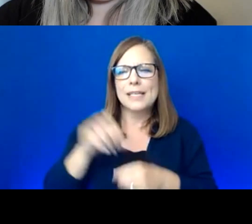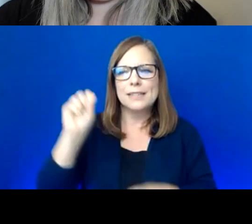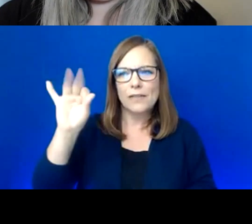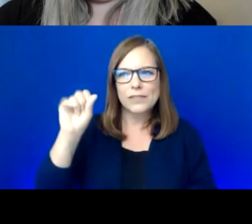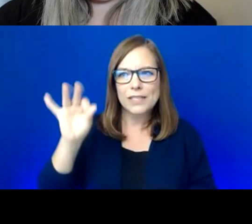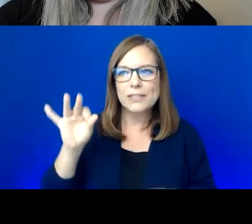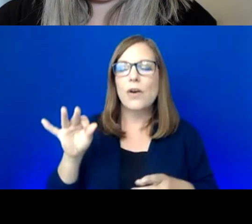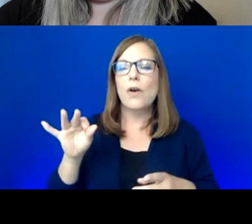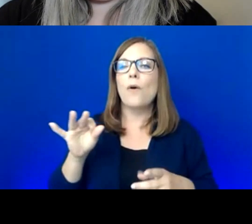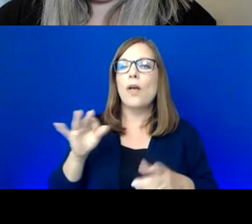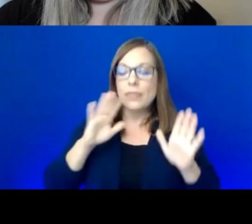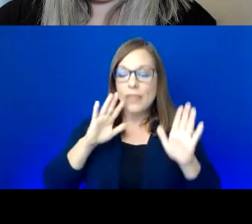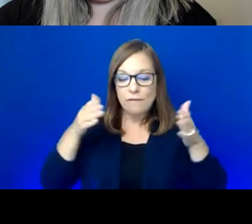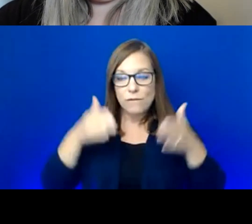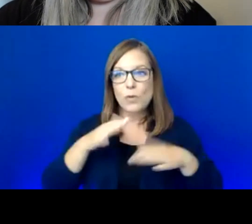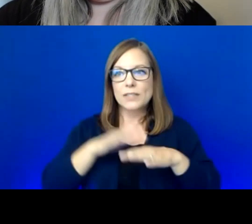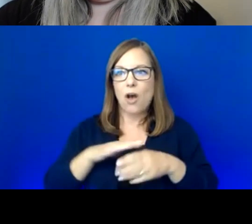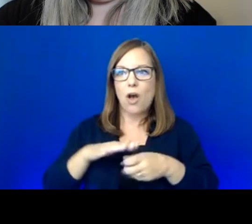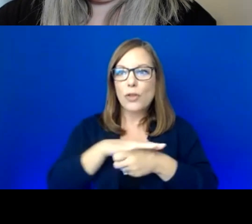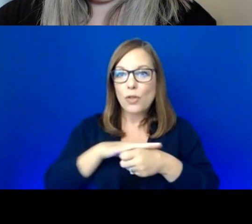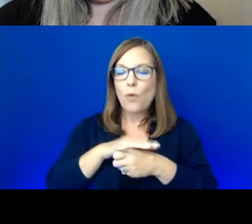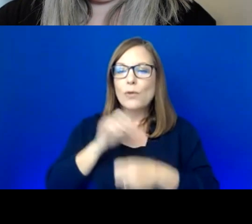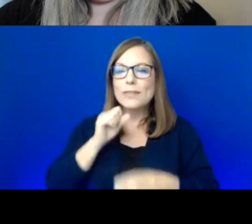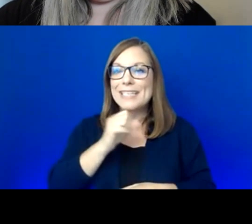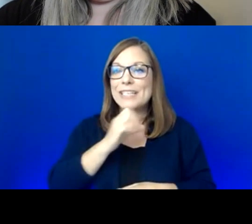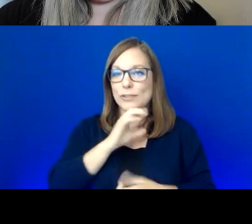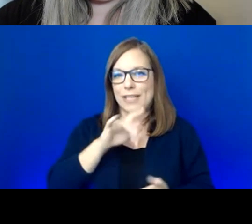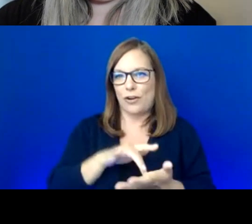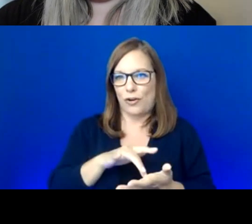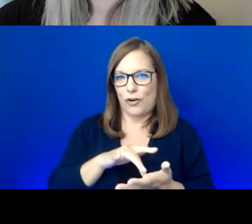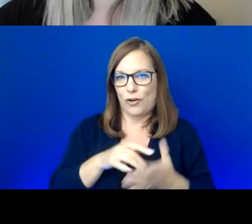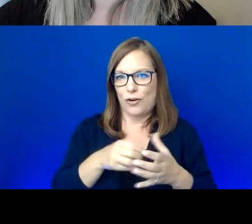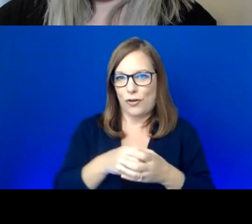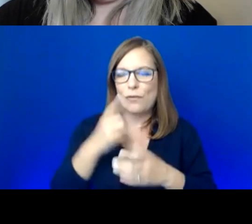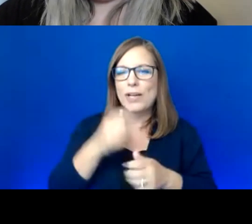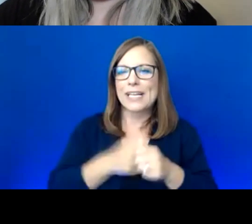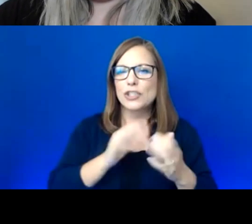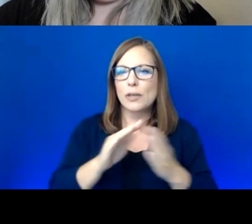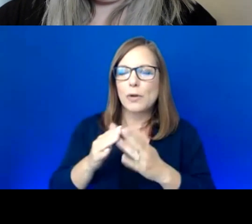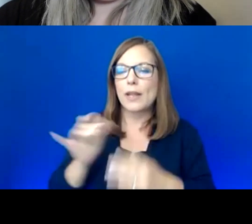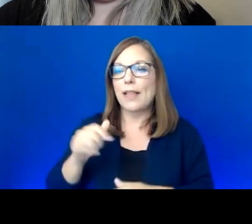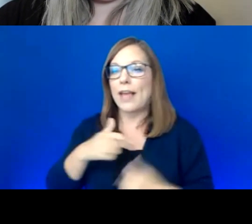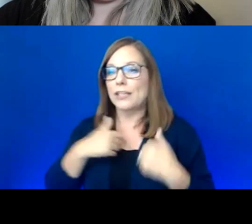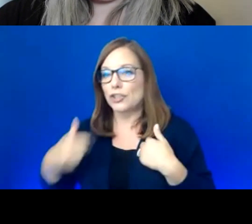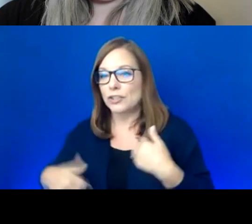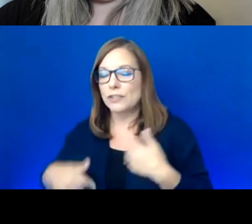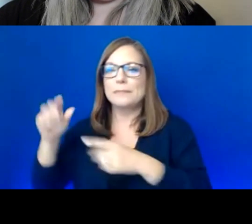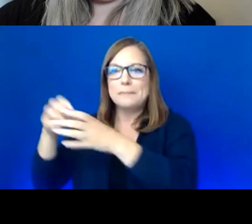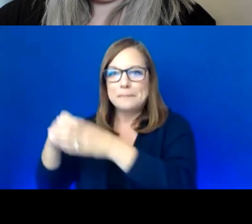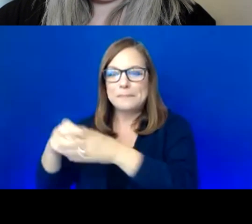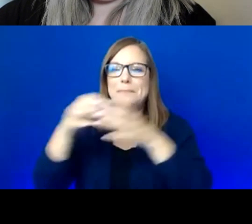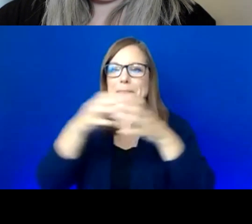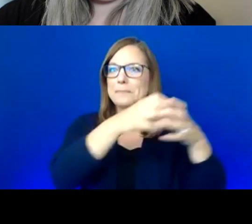senior centers are neighborhood hubs. So there is a hub in Chinatown, there's a hub in the Mission, there is a hub in the Castro, and those are kind